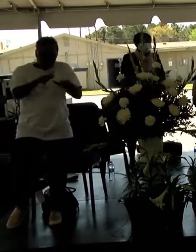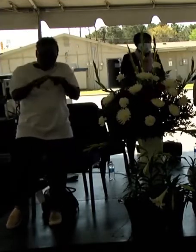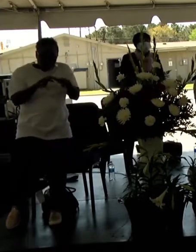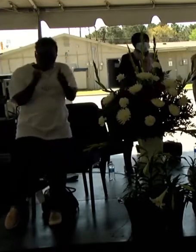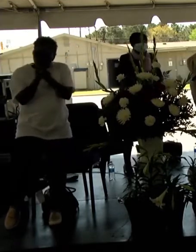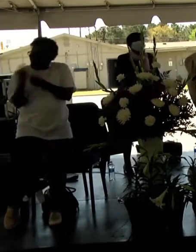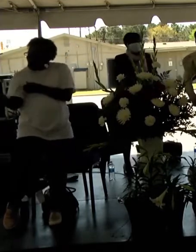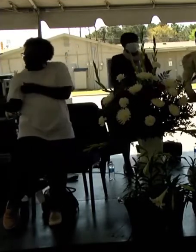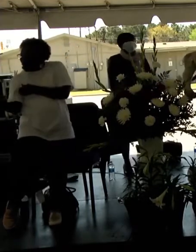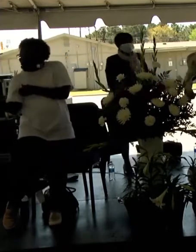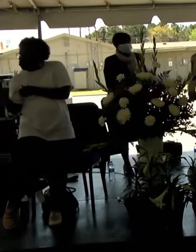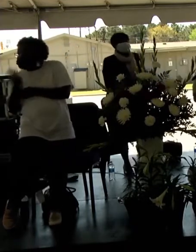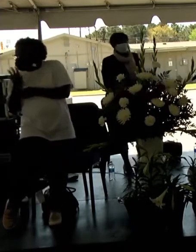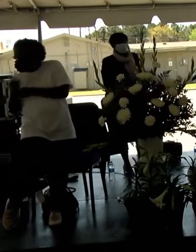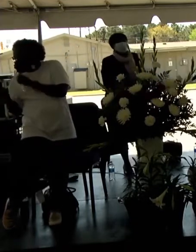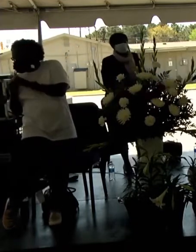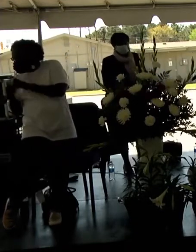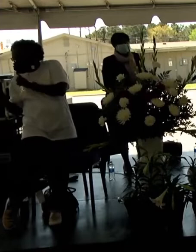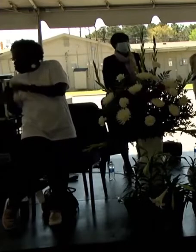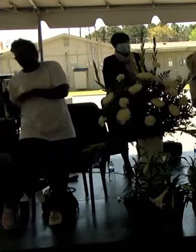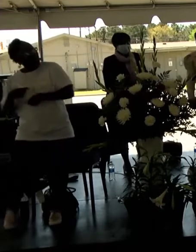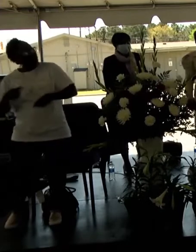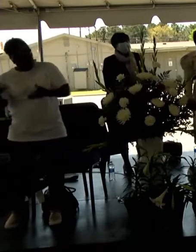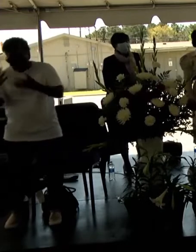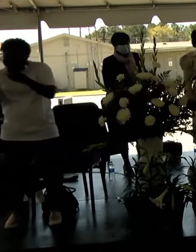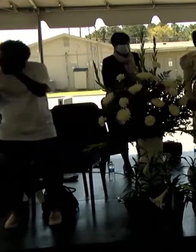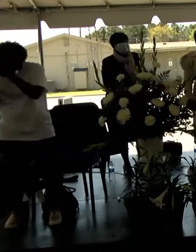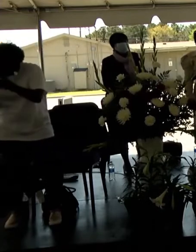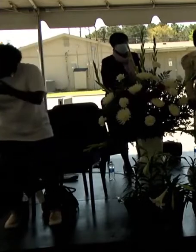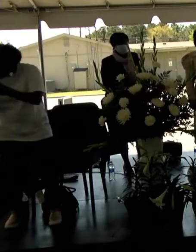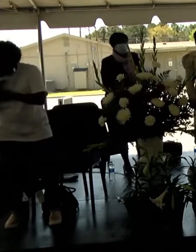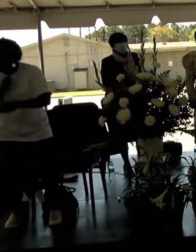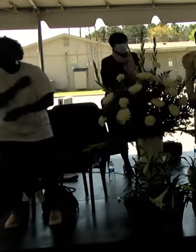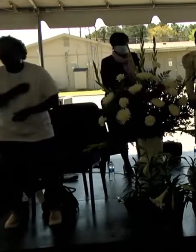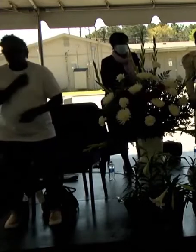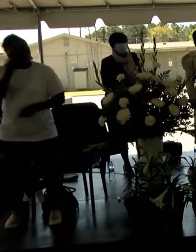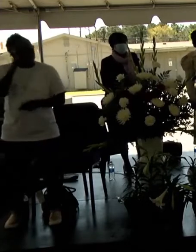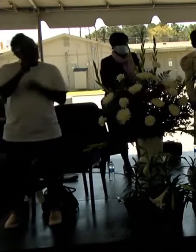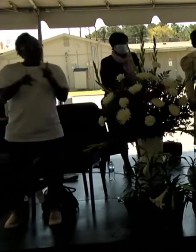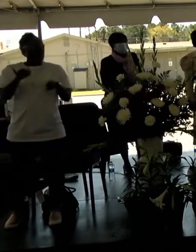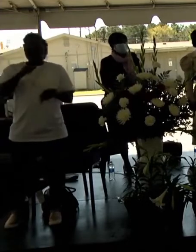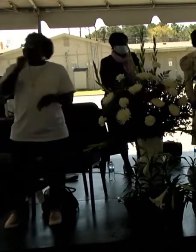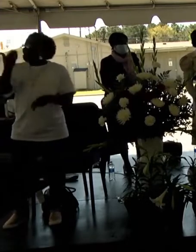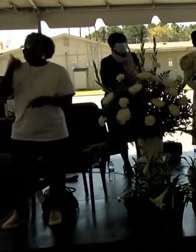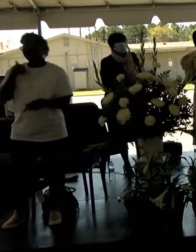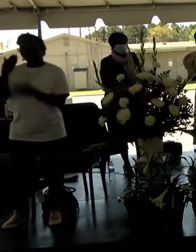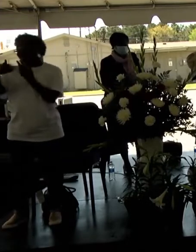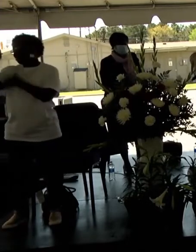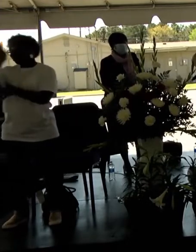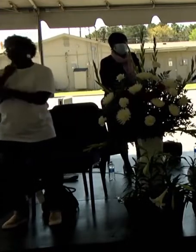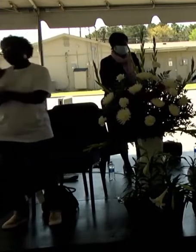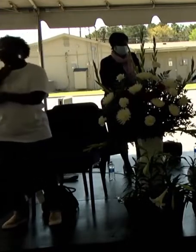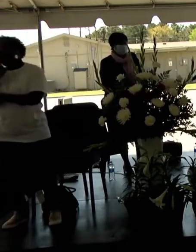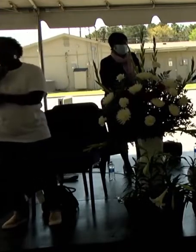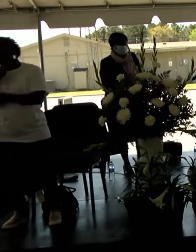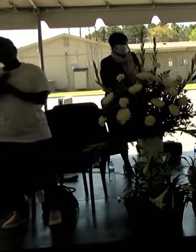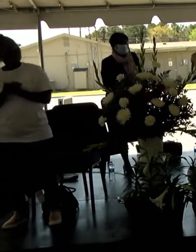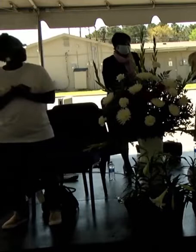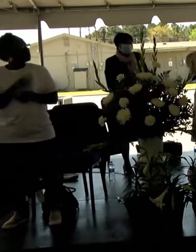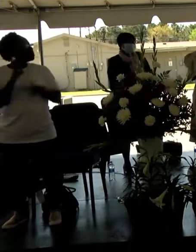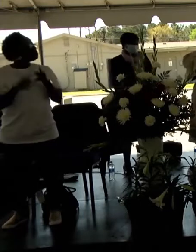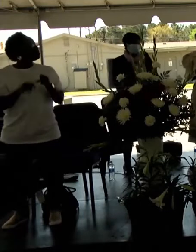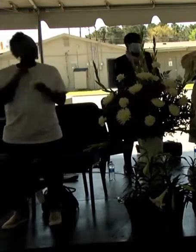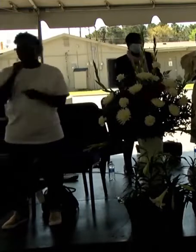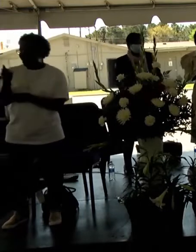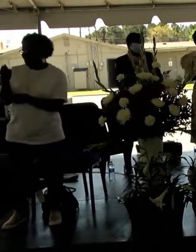by yourself, I got to talk with you by. See, let me tell you something. See, I'm sorry for folk who don't have God speak to them. Ma and Nana, folk